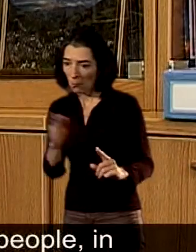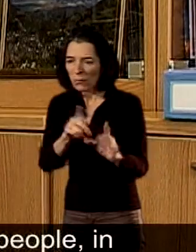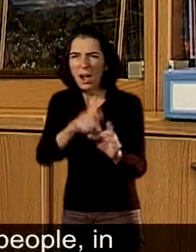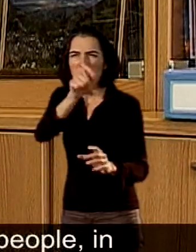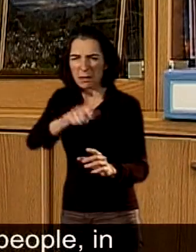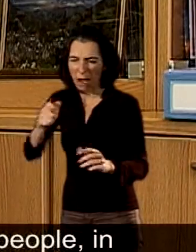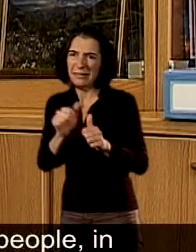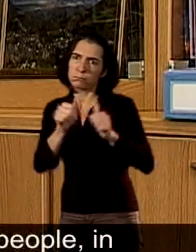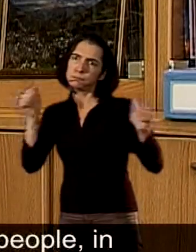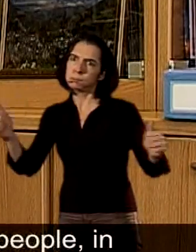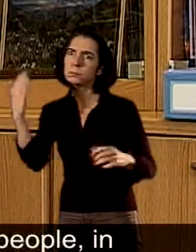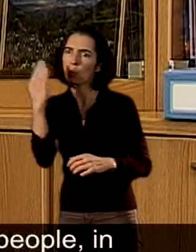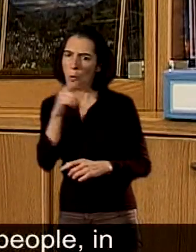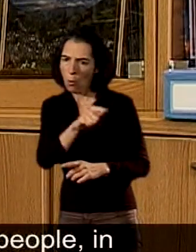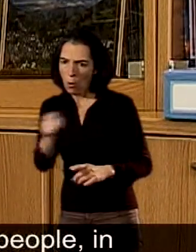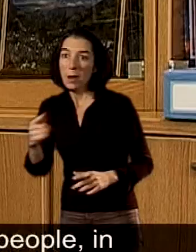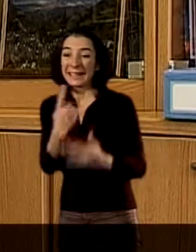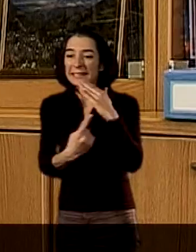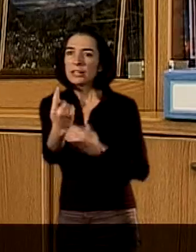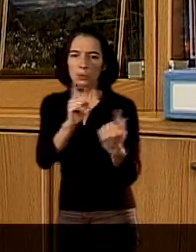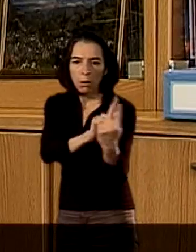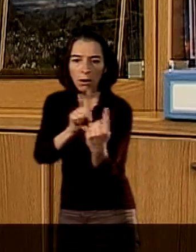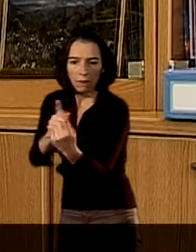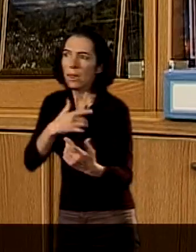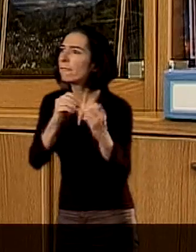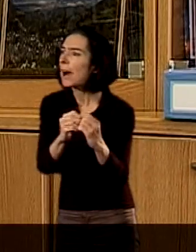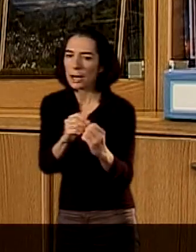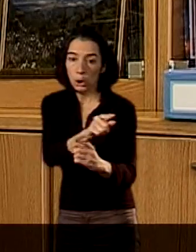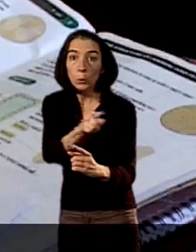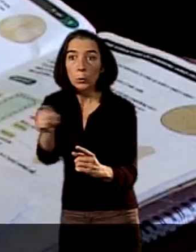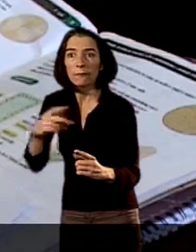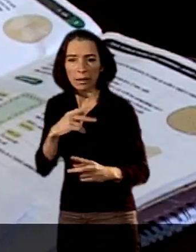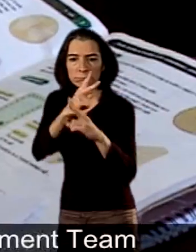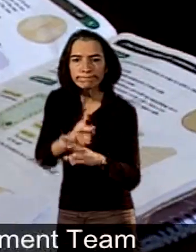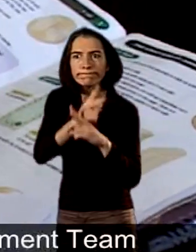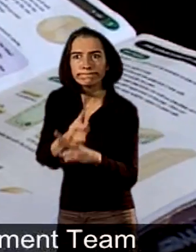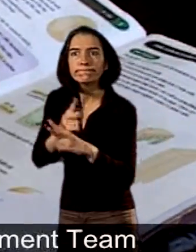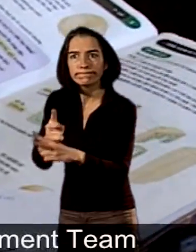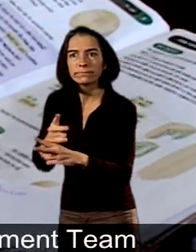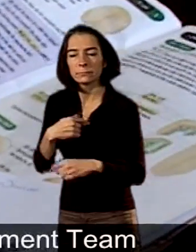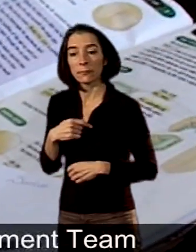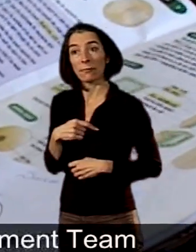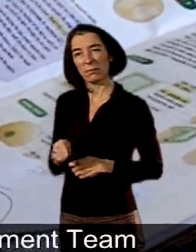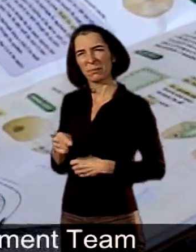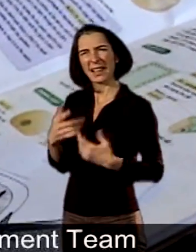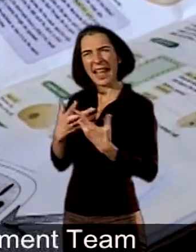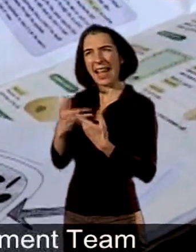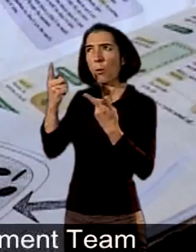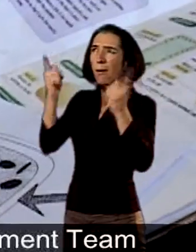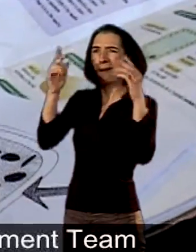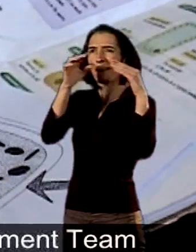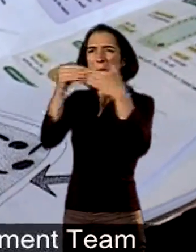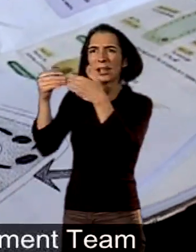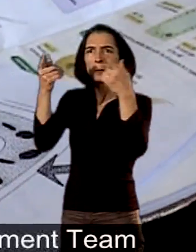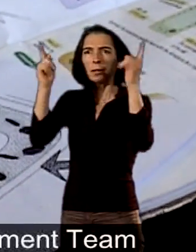in what is a large school feel very personally valued and feel personally cared for. How have you, the senior management team and